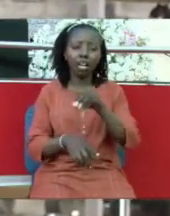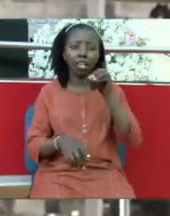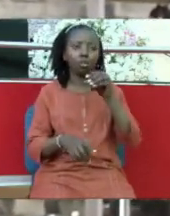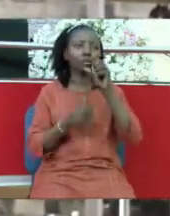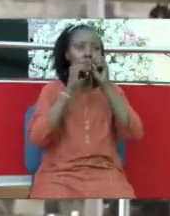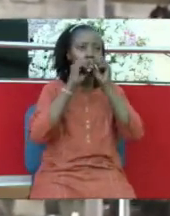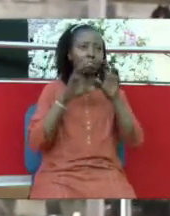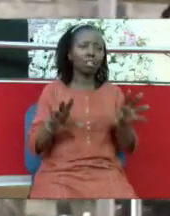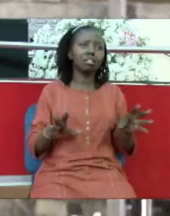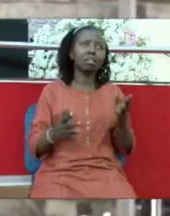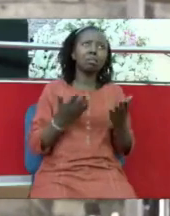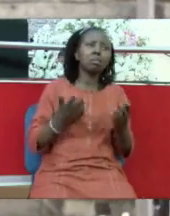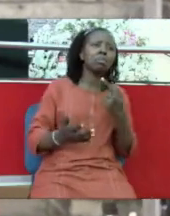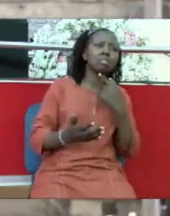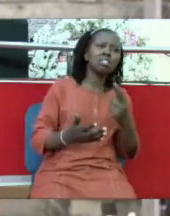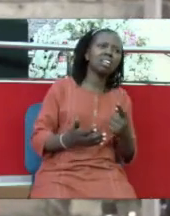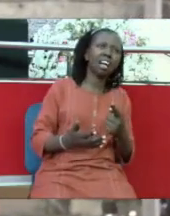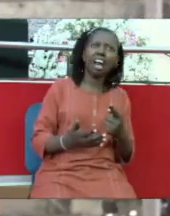You might say that's